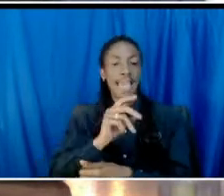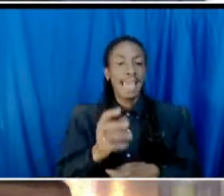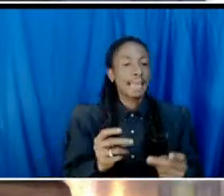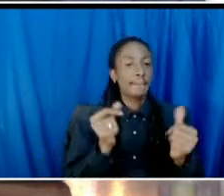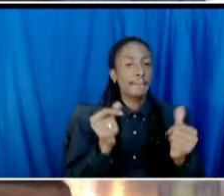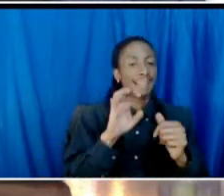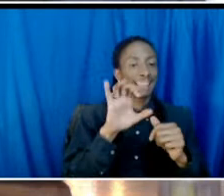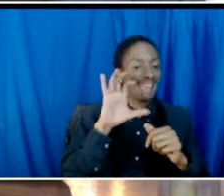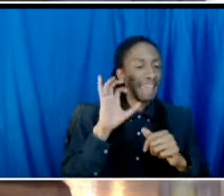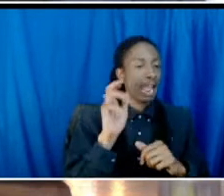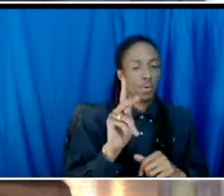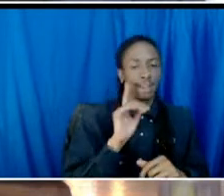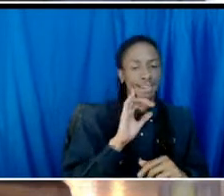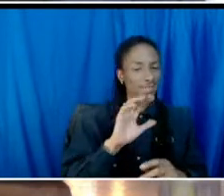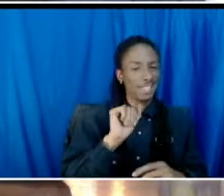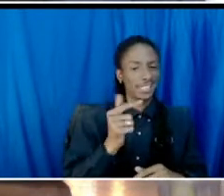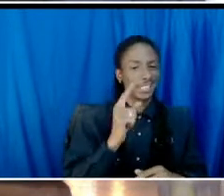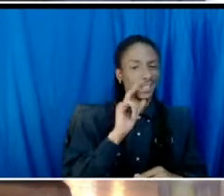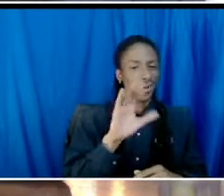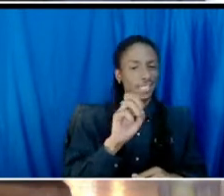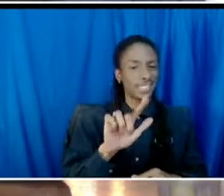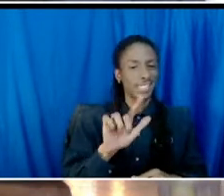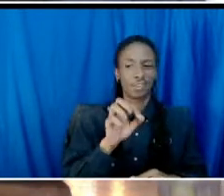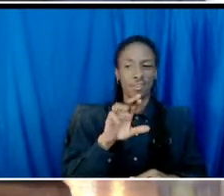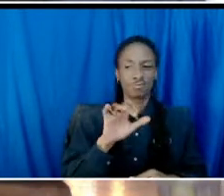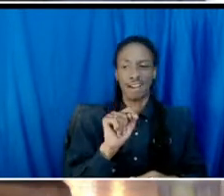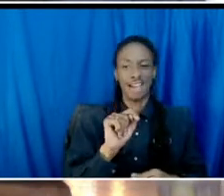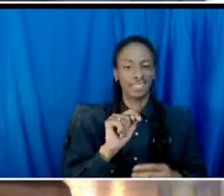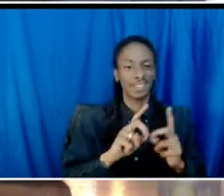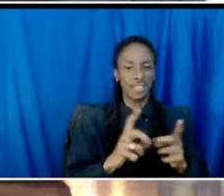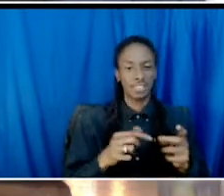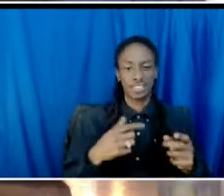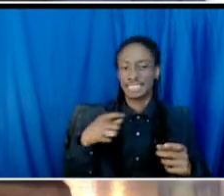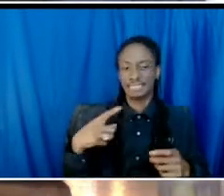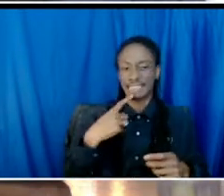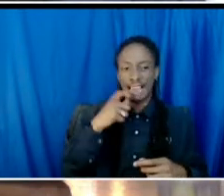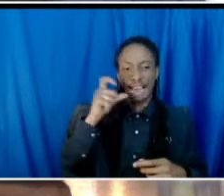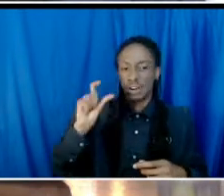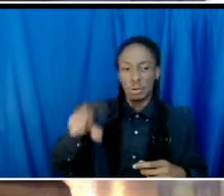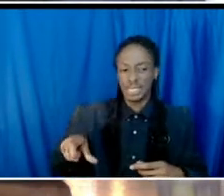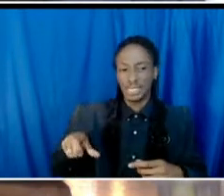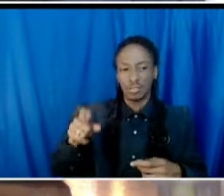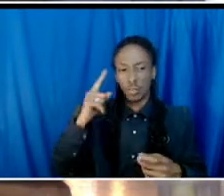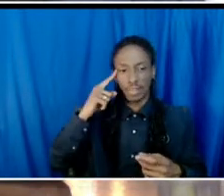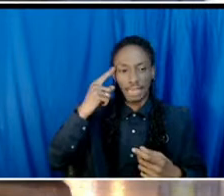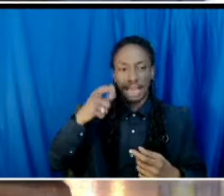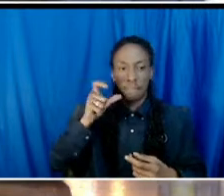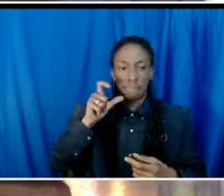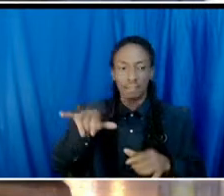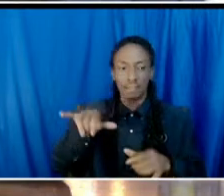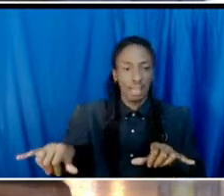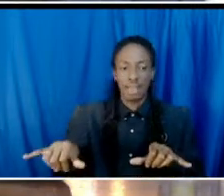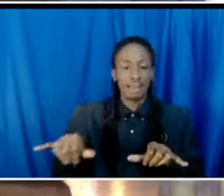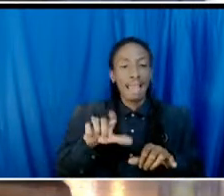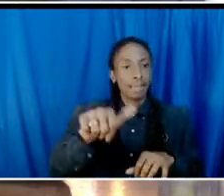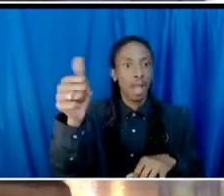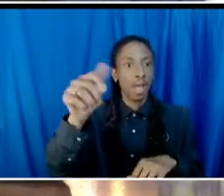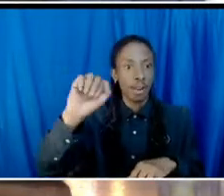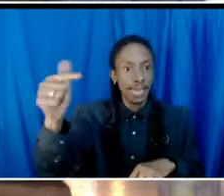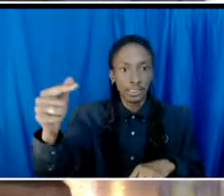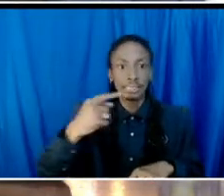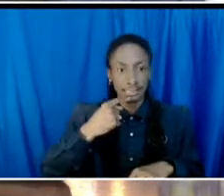was the AAG of the Civil Rights Division, said, I don't need to think about it. There's no way I'm staying. And then the other AAGs began to